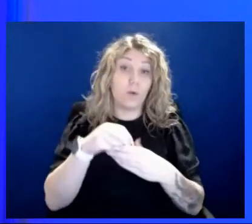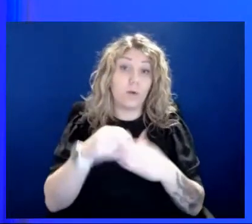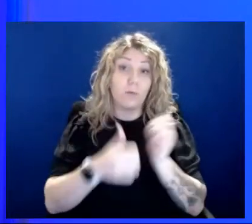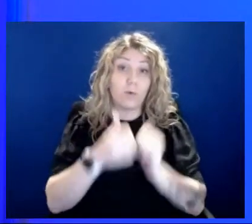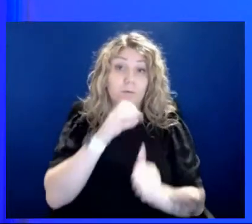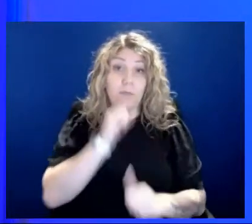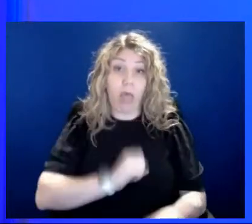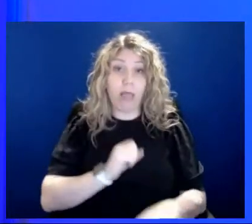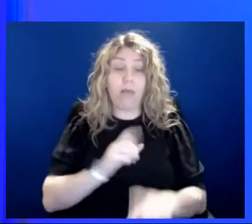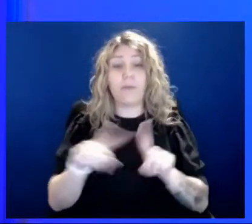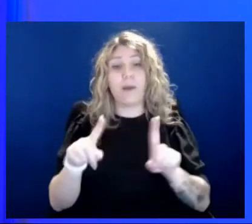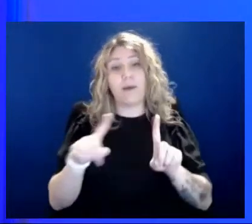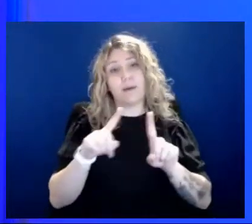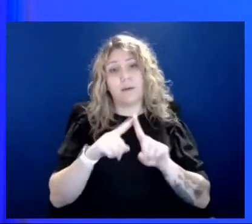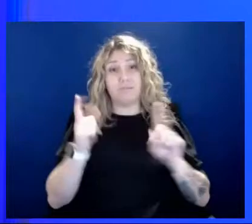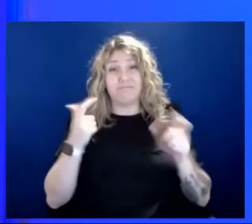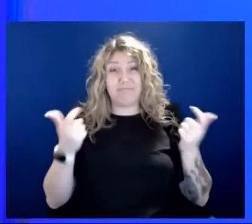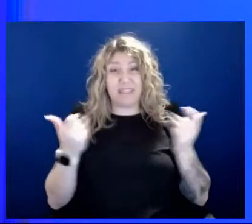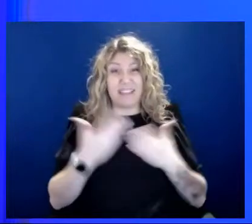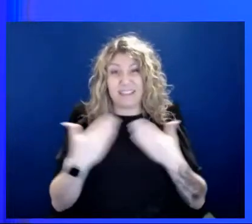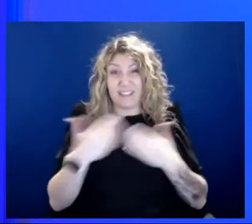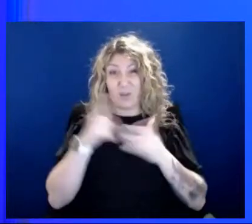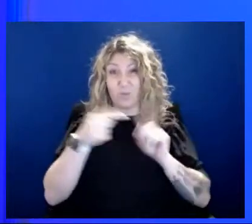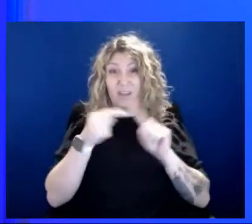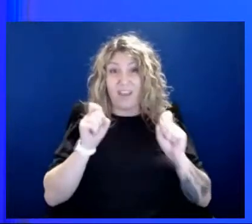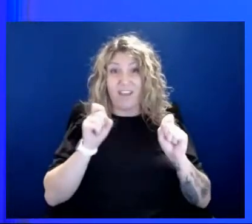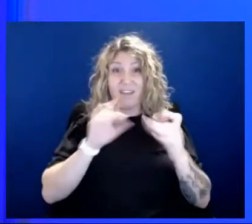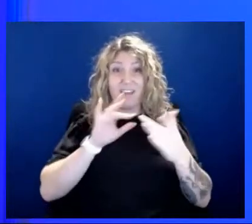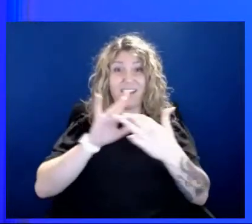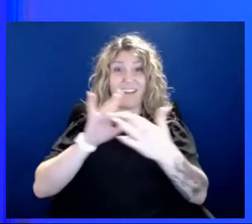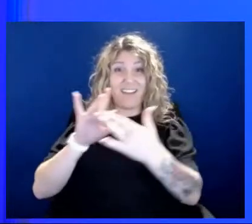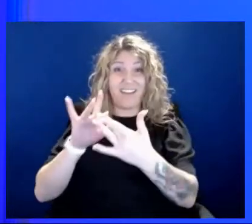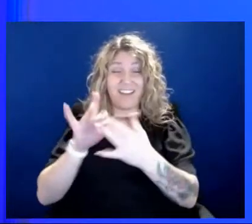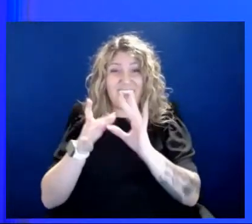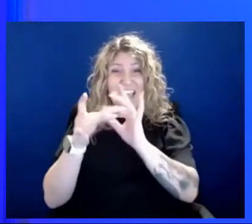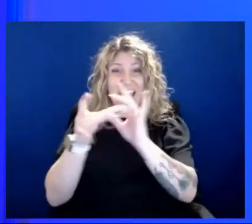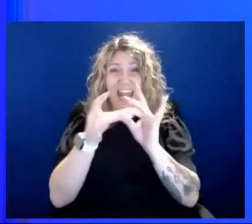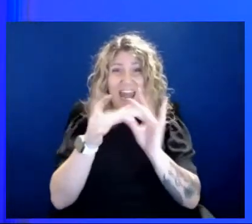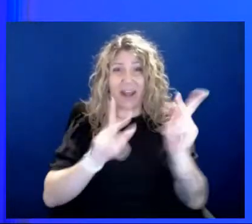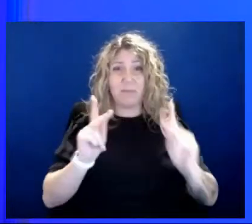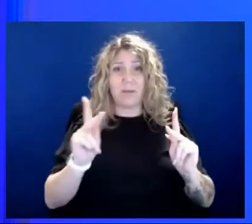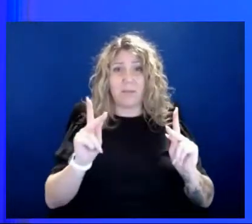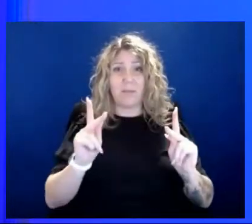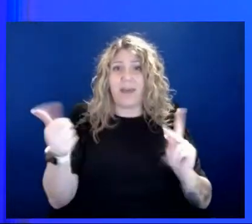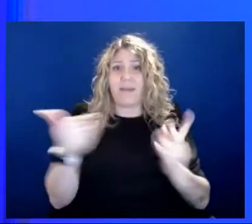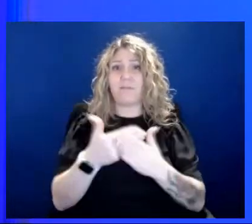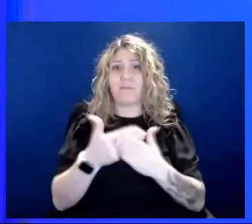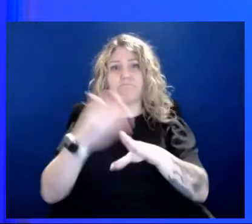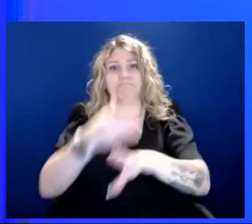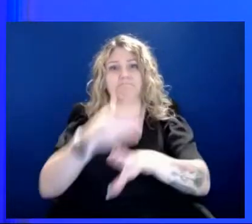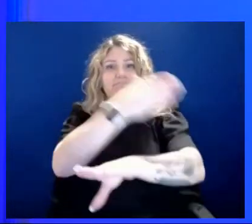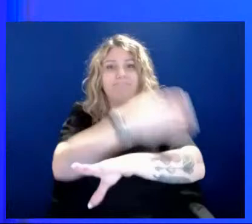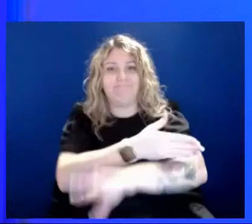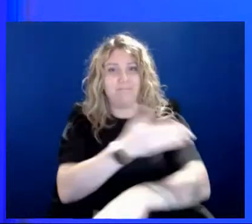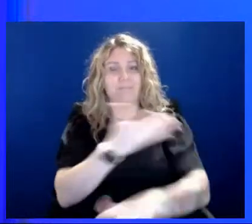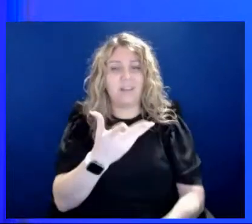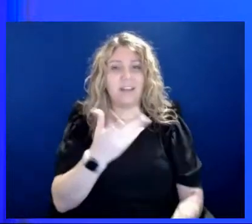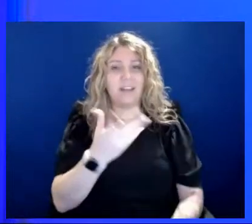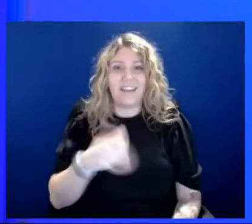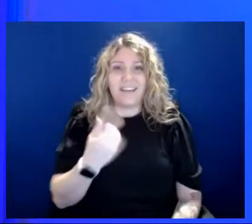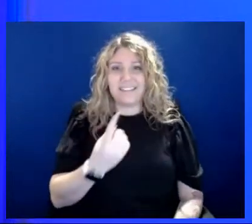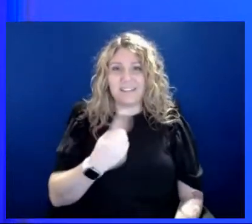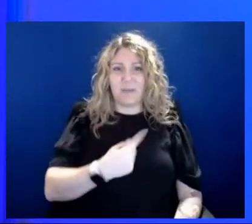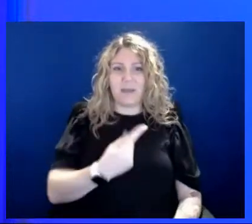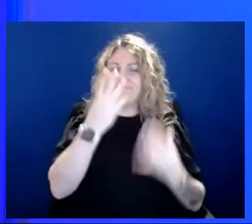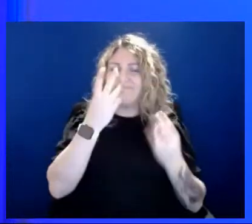one of the biggest things is when you can connect to people, everything else gets better. So that's something that I think about a lot,